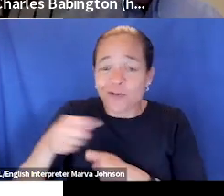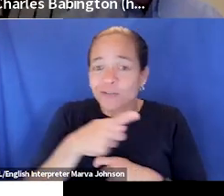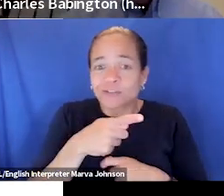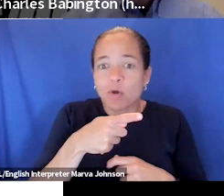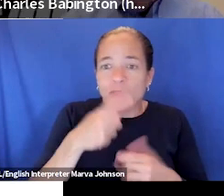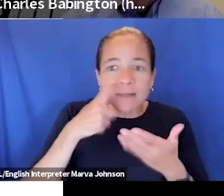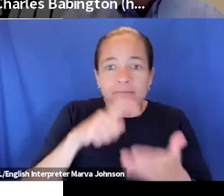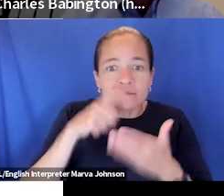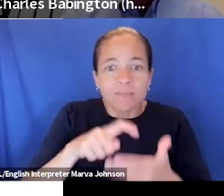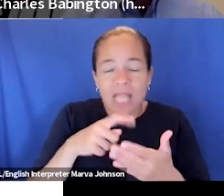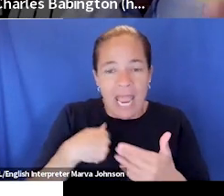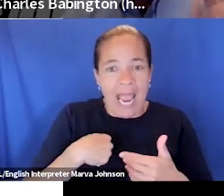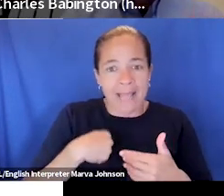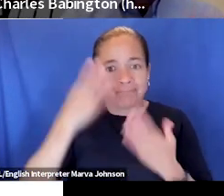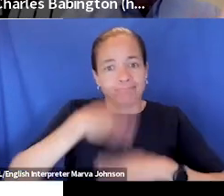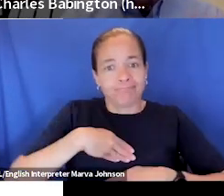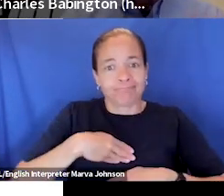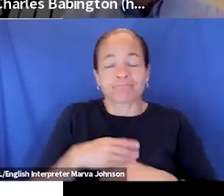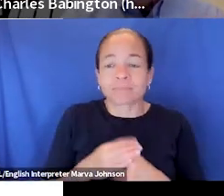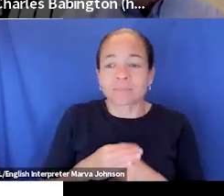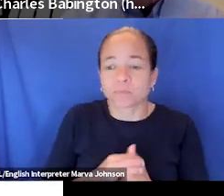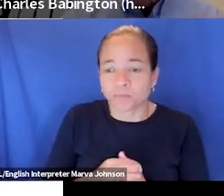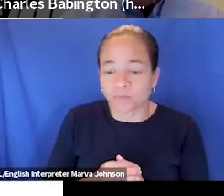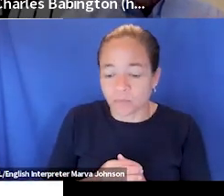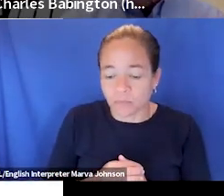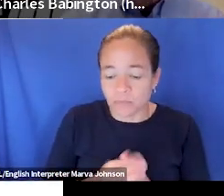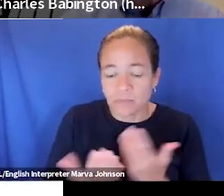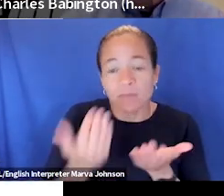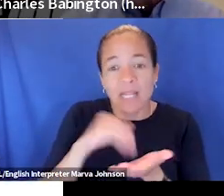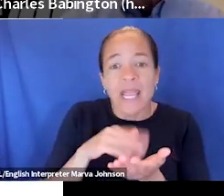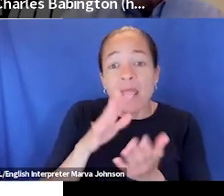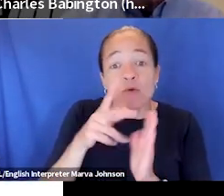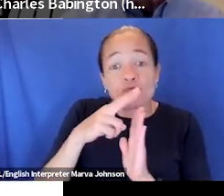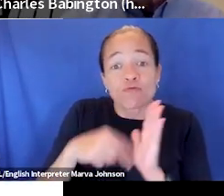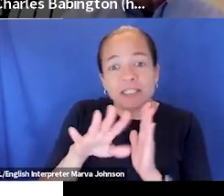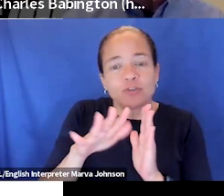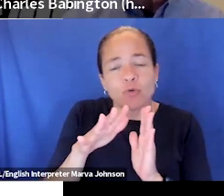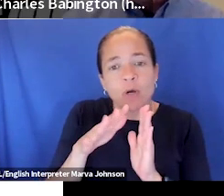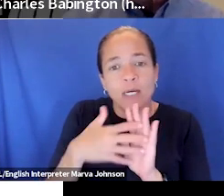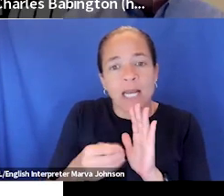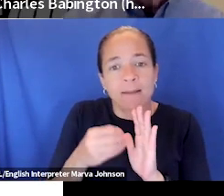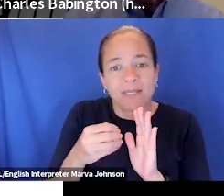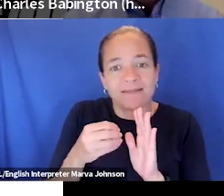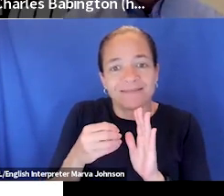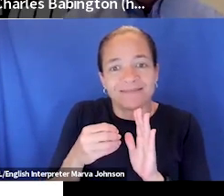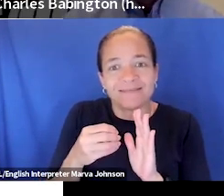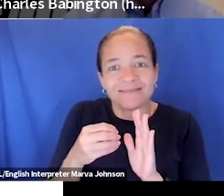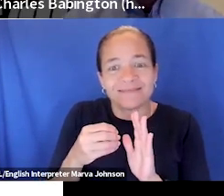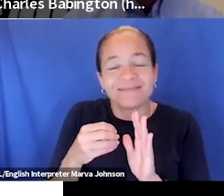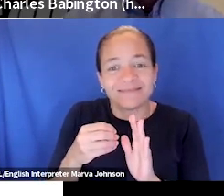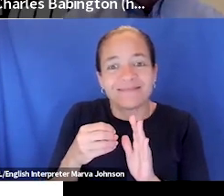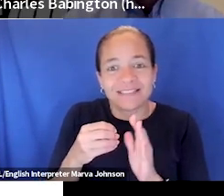you. Another great thing to do is read your copy out loud. Close the door to your little cubicle or office or whatever and read it out